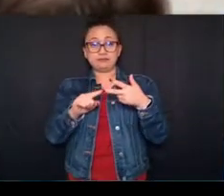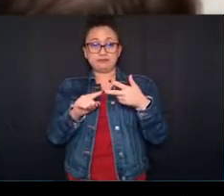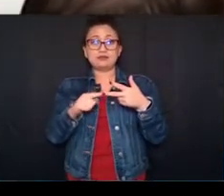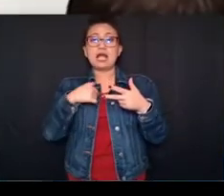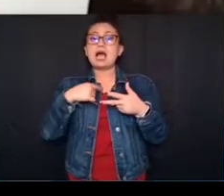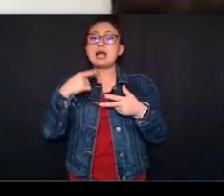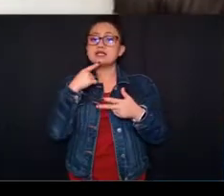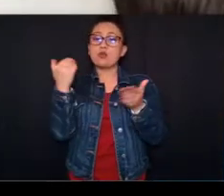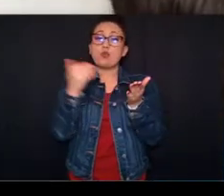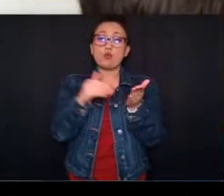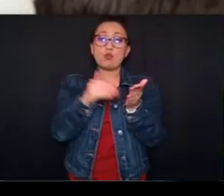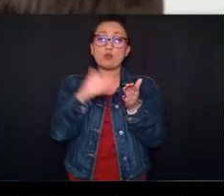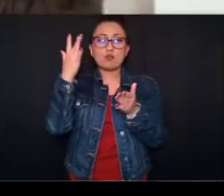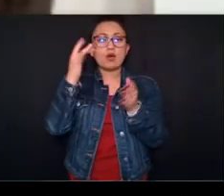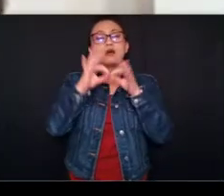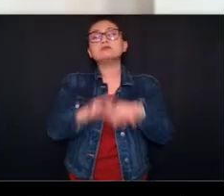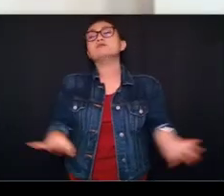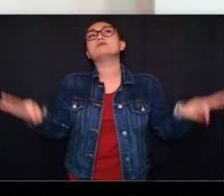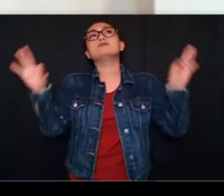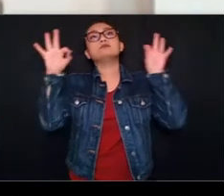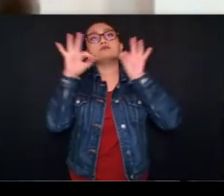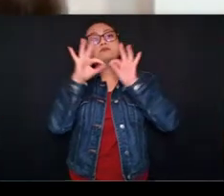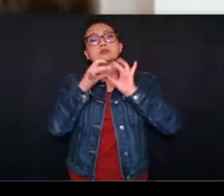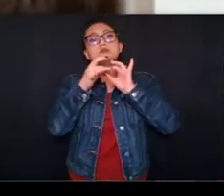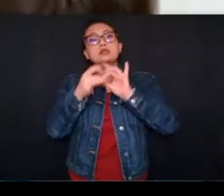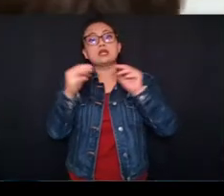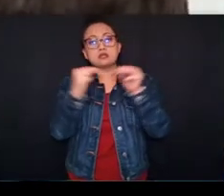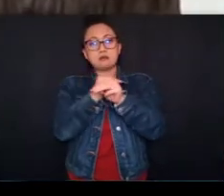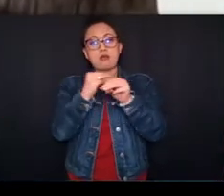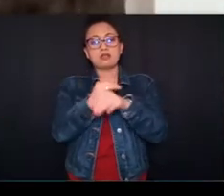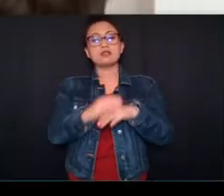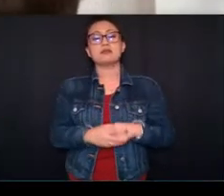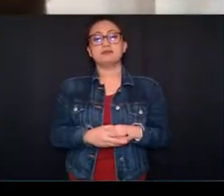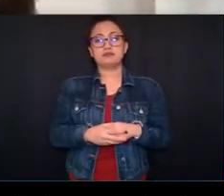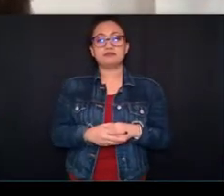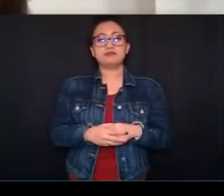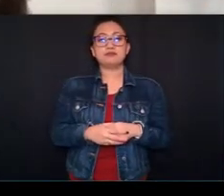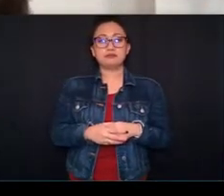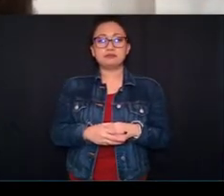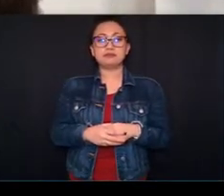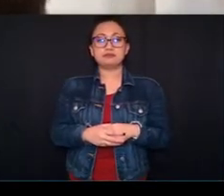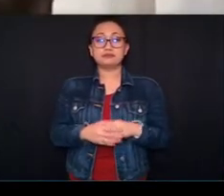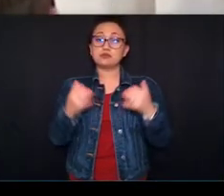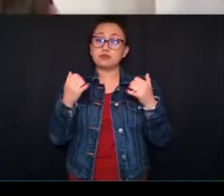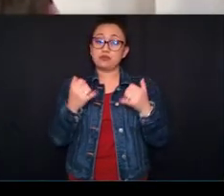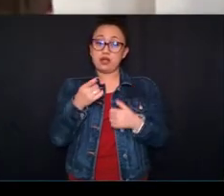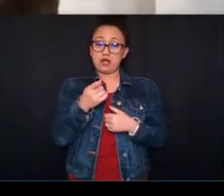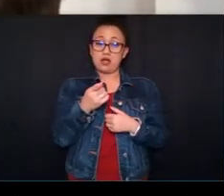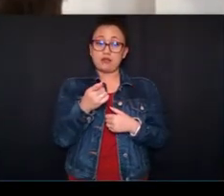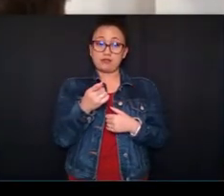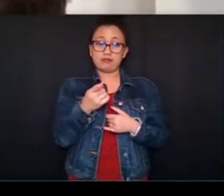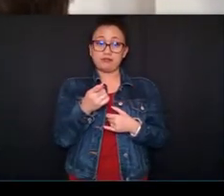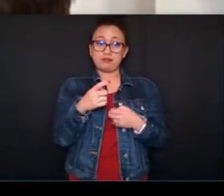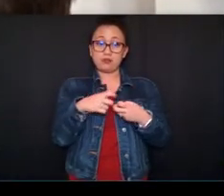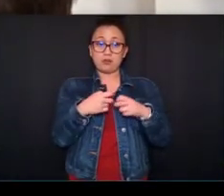the most important things you can learn in math is order of operations. Now for this problem, we're going to introduce this idea of a